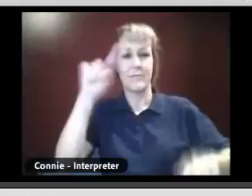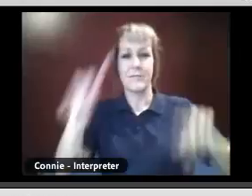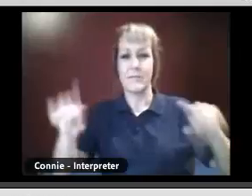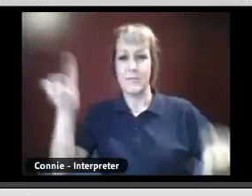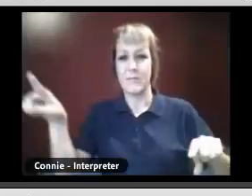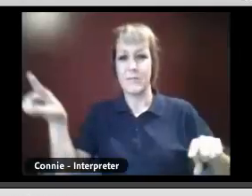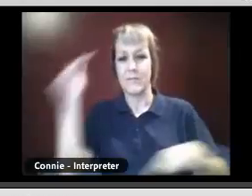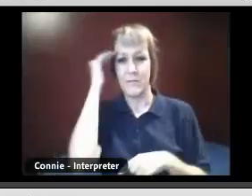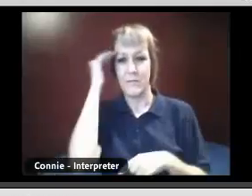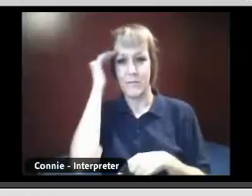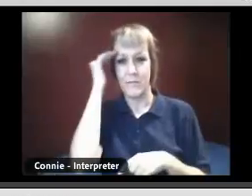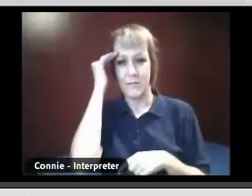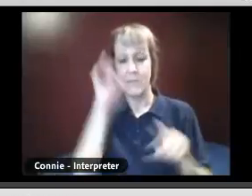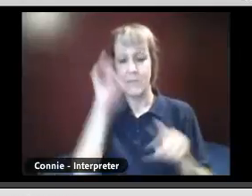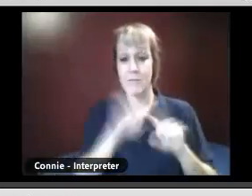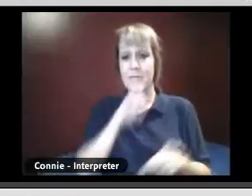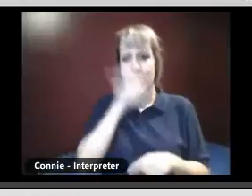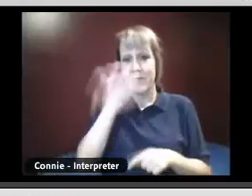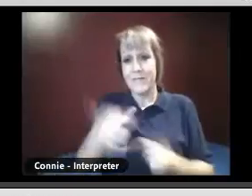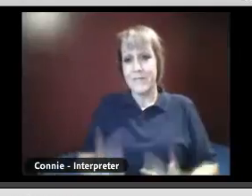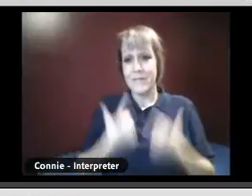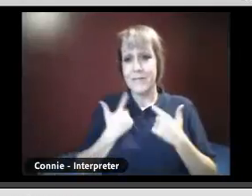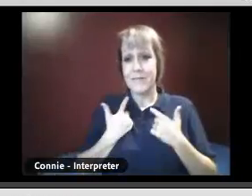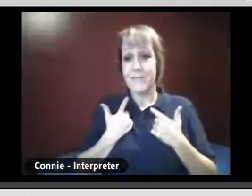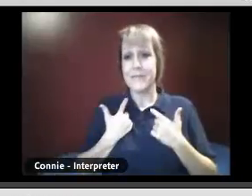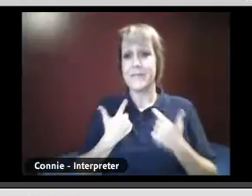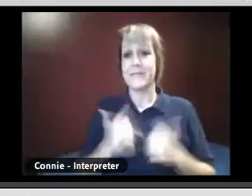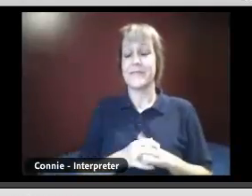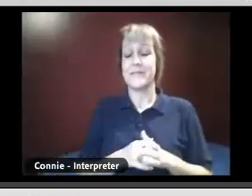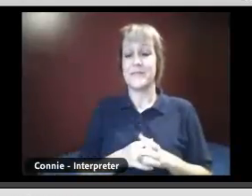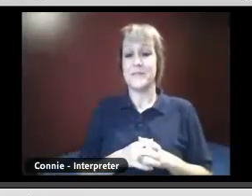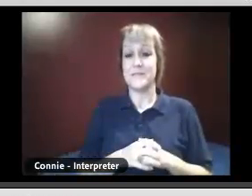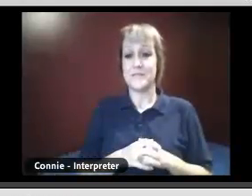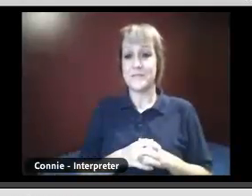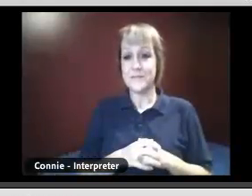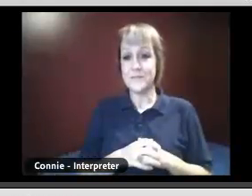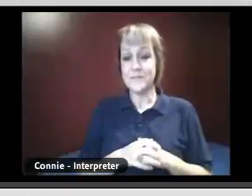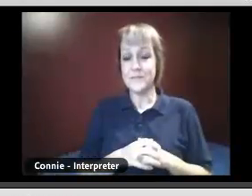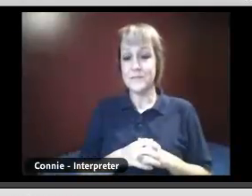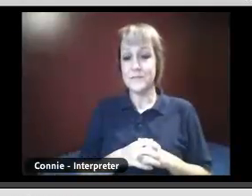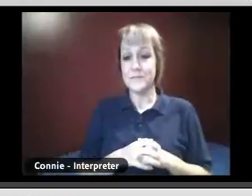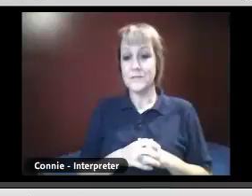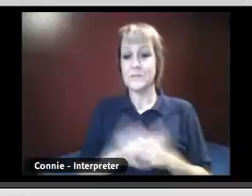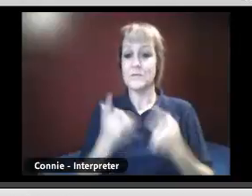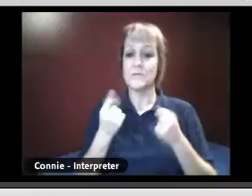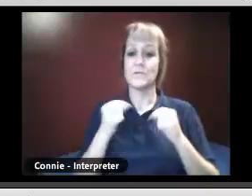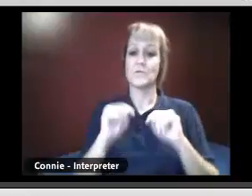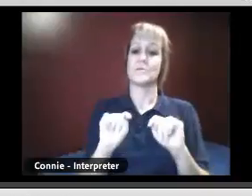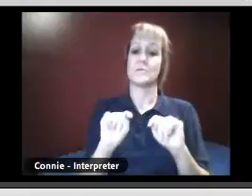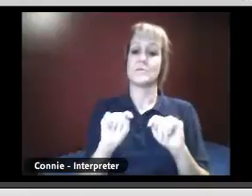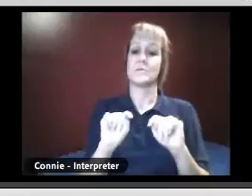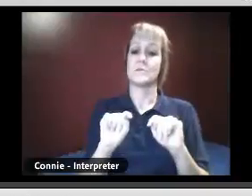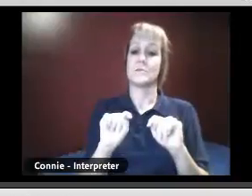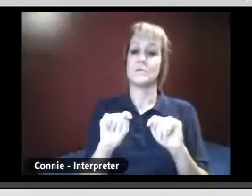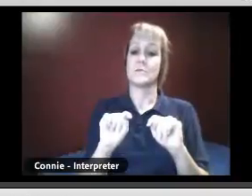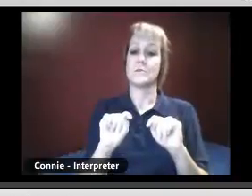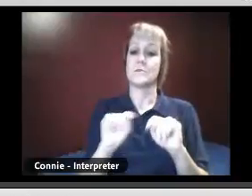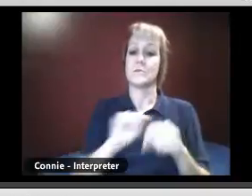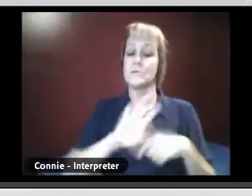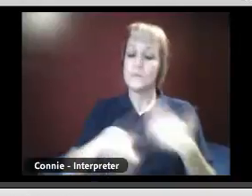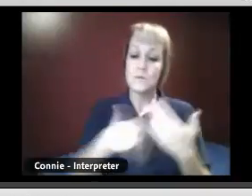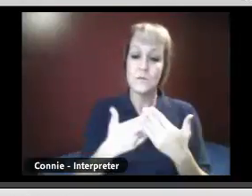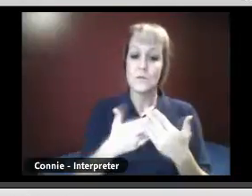But it really is life that comes in. And so with that, in trying to get all these diverse personalities